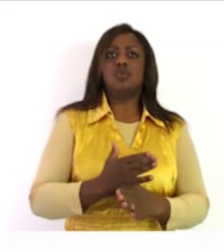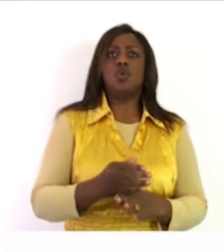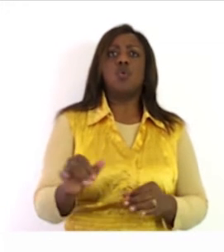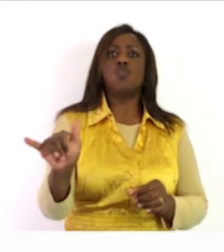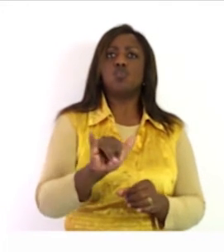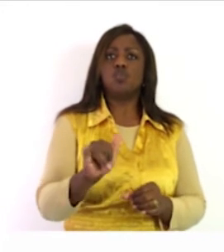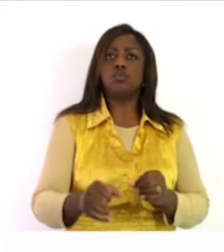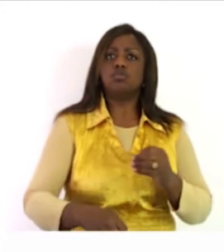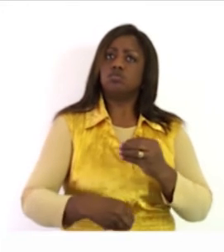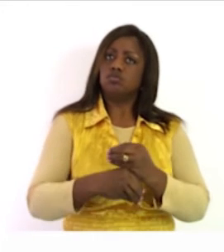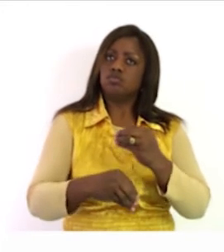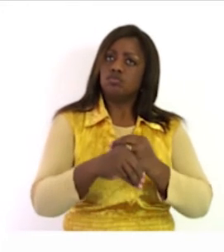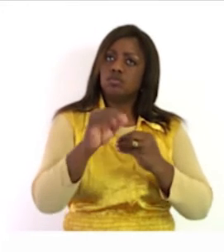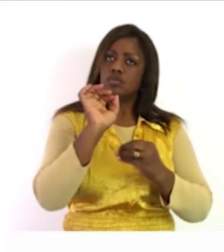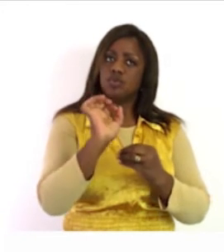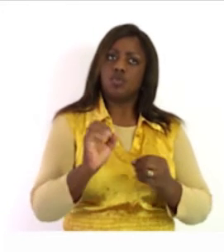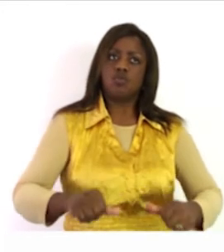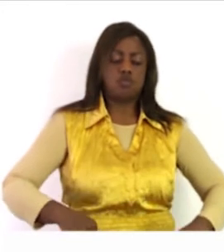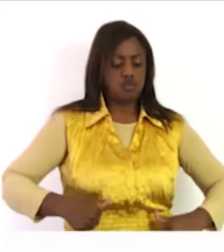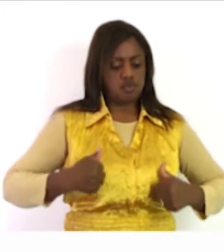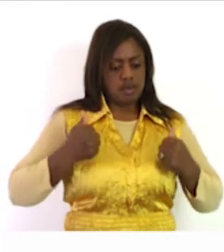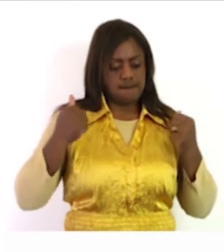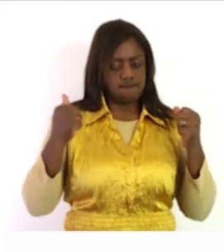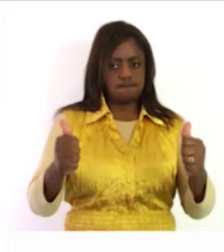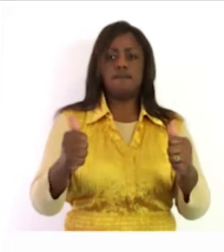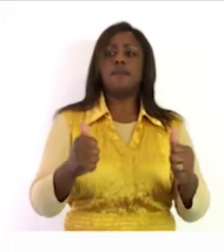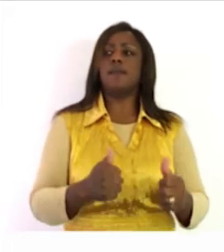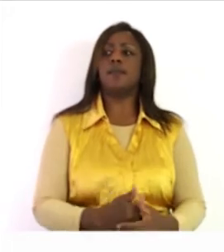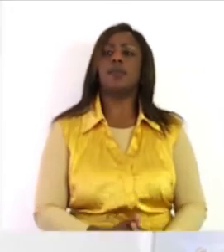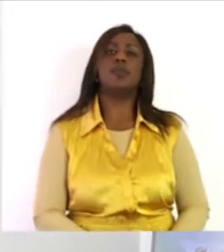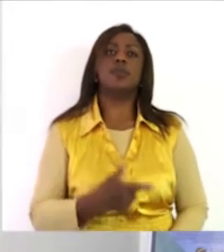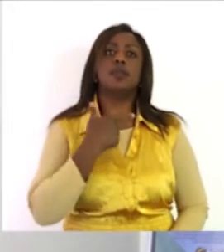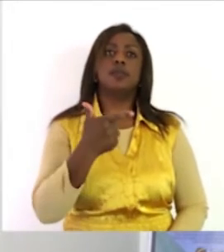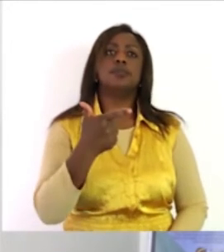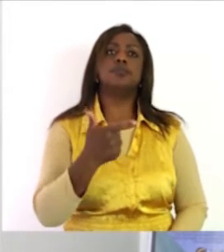contribute to your own fitness. Thank you.